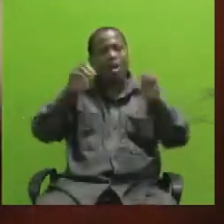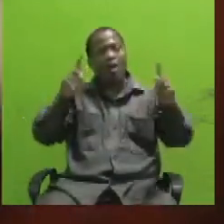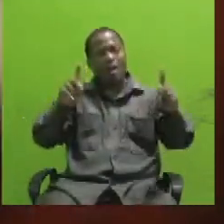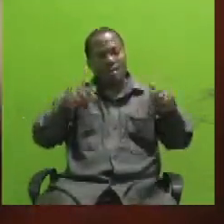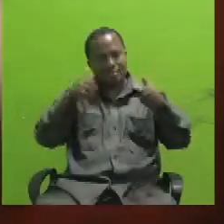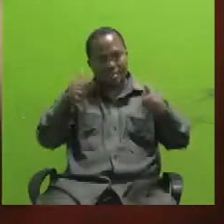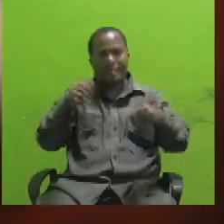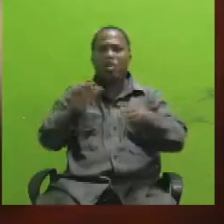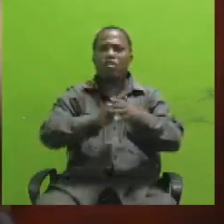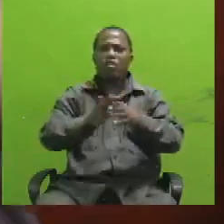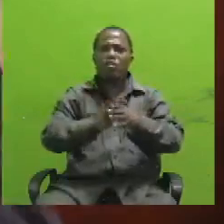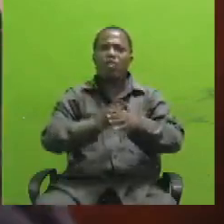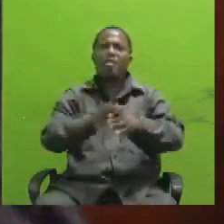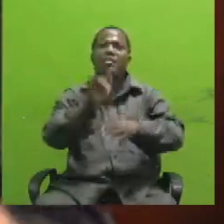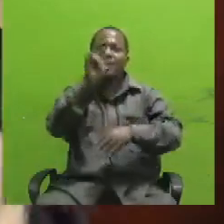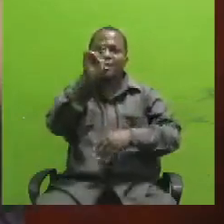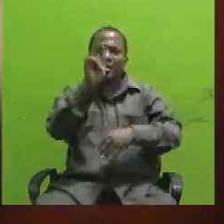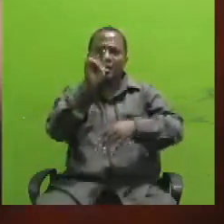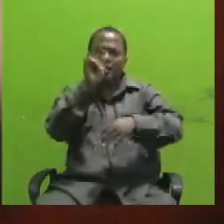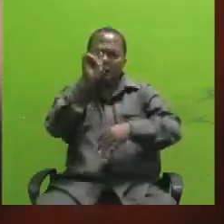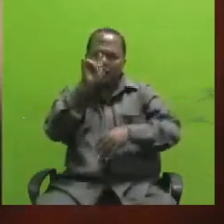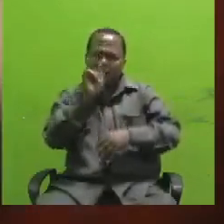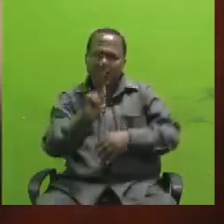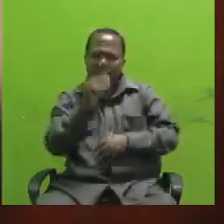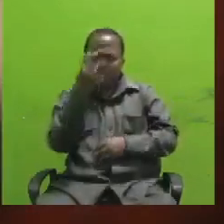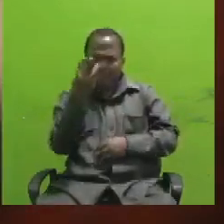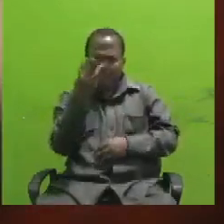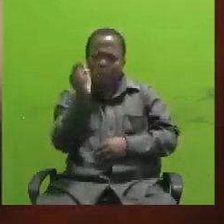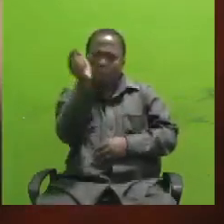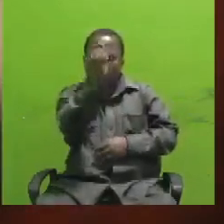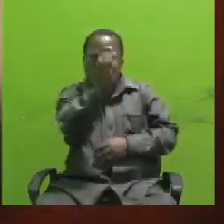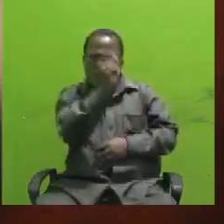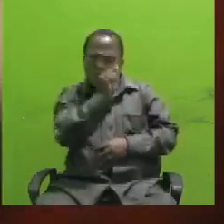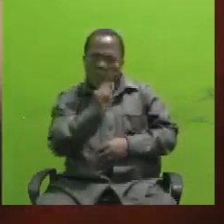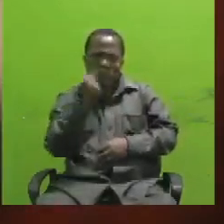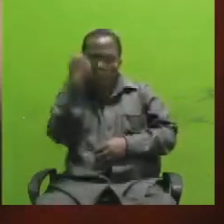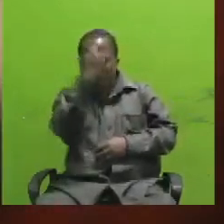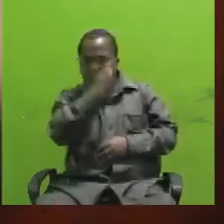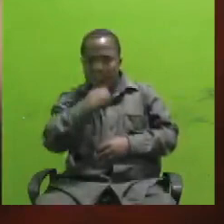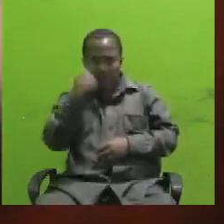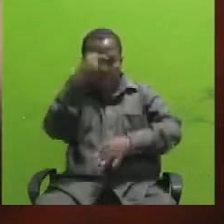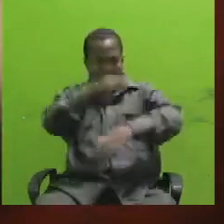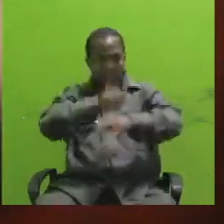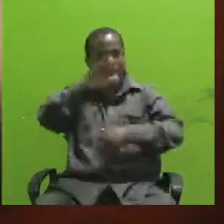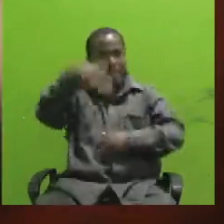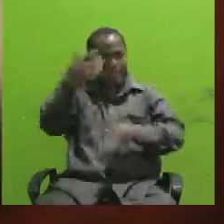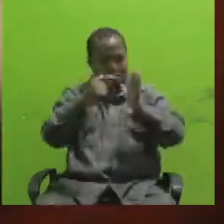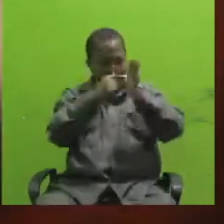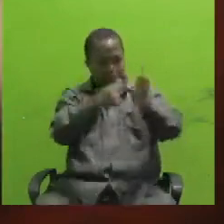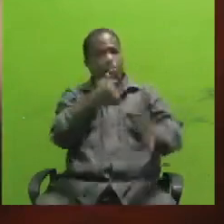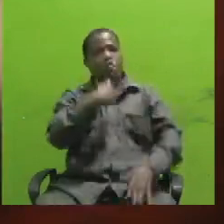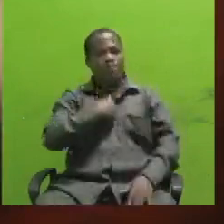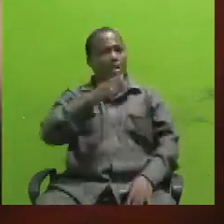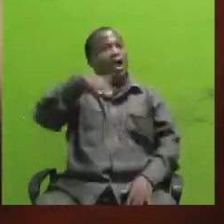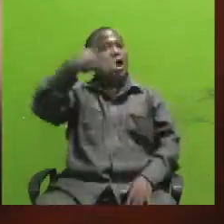nice. Use 3 minutes to draw a face of timepiece. Then you'll show me